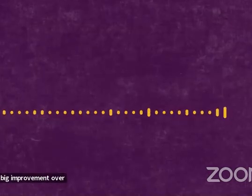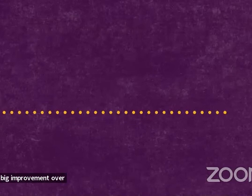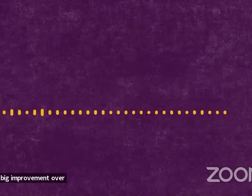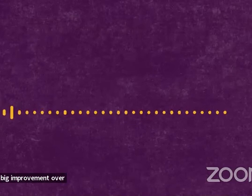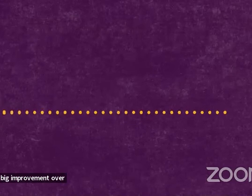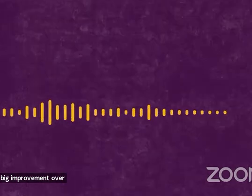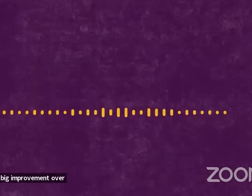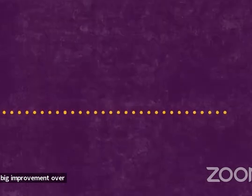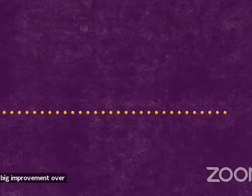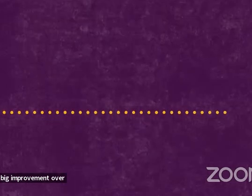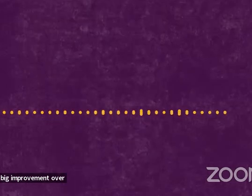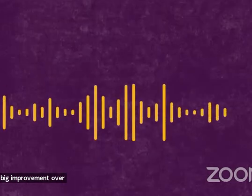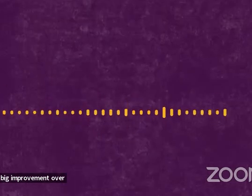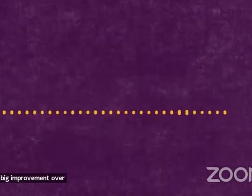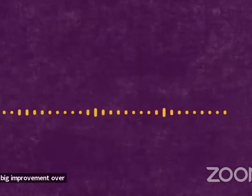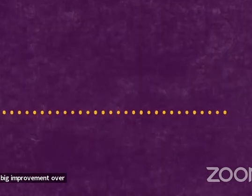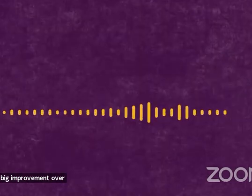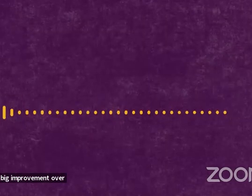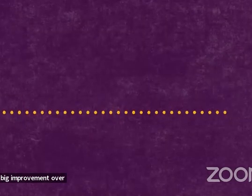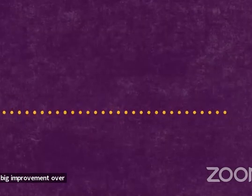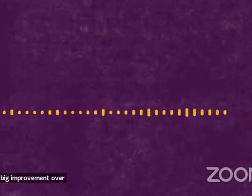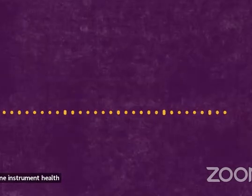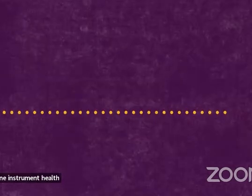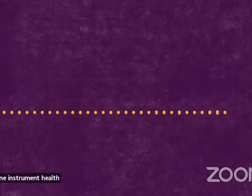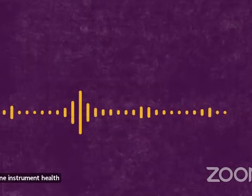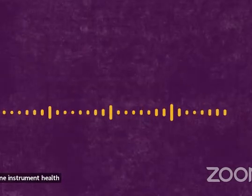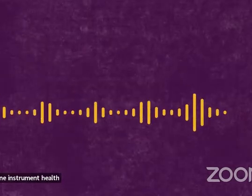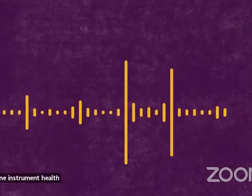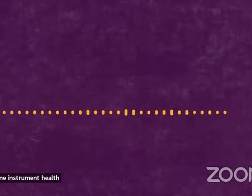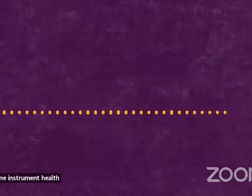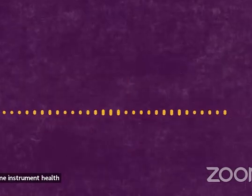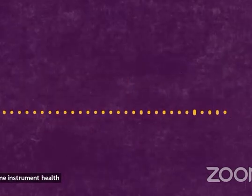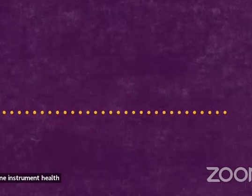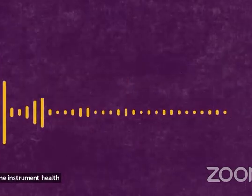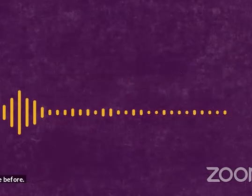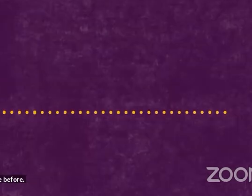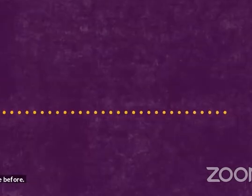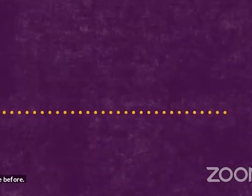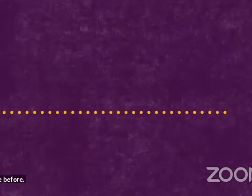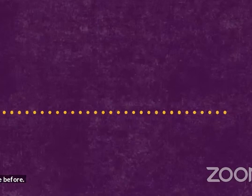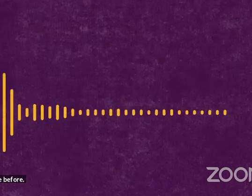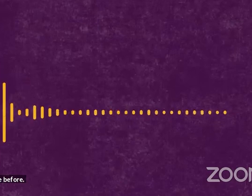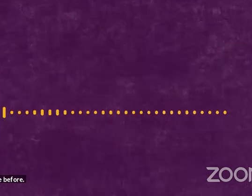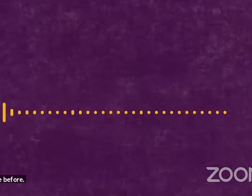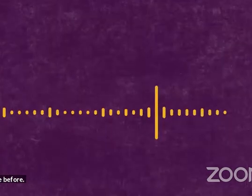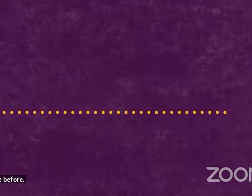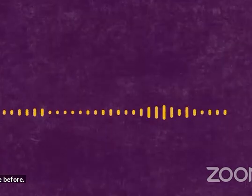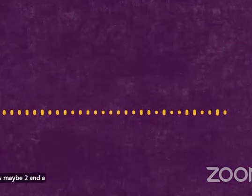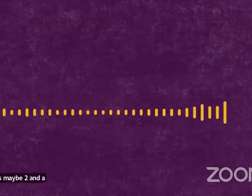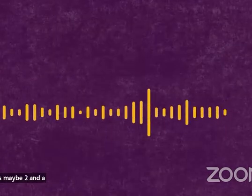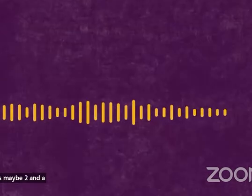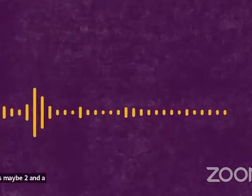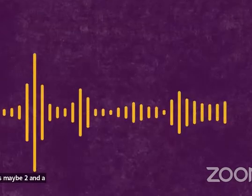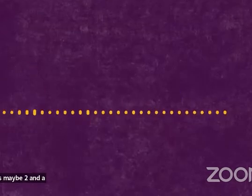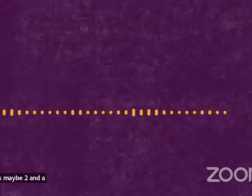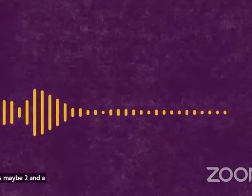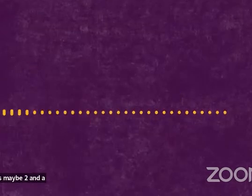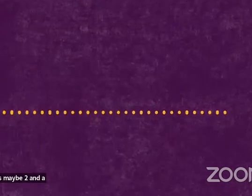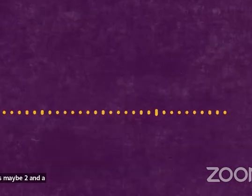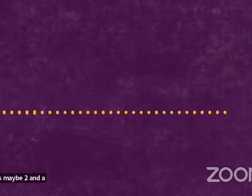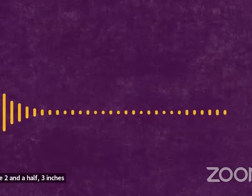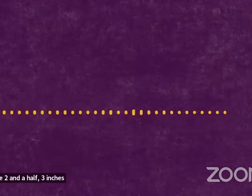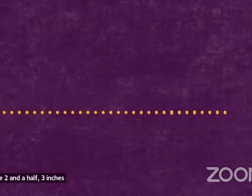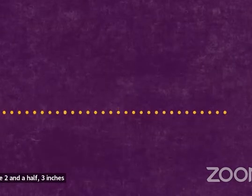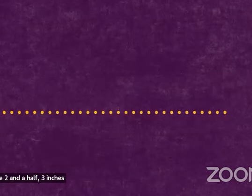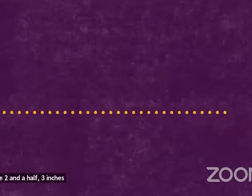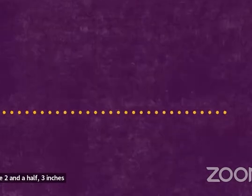workers had to use before The bifurcated needle was maybe two and a half three inches long small but sturdy enough for Rough